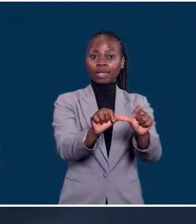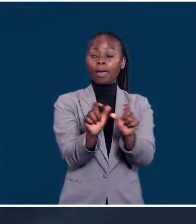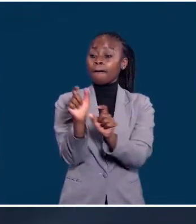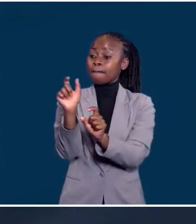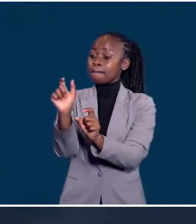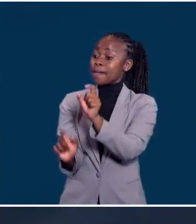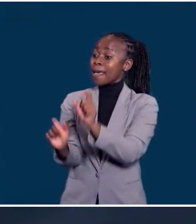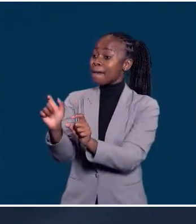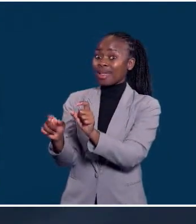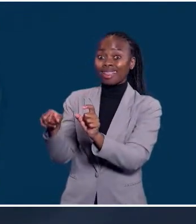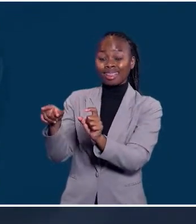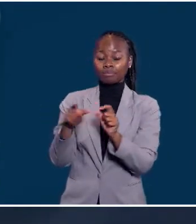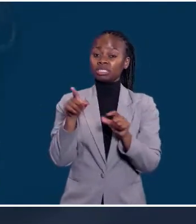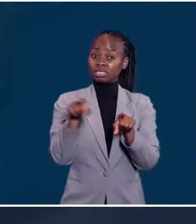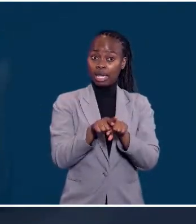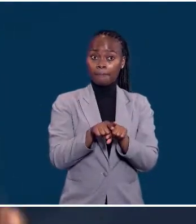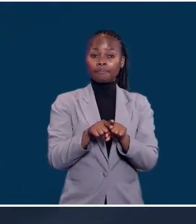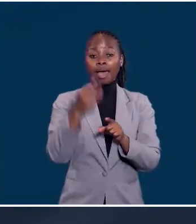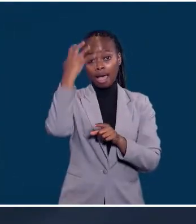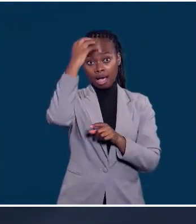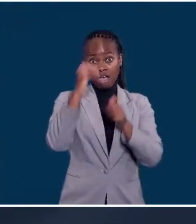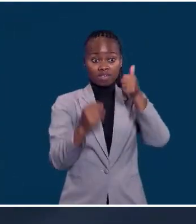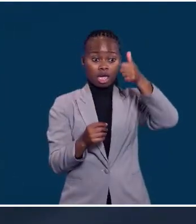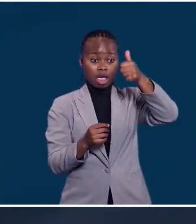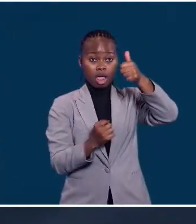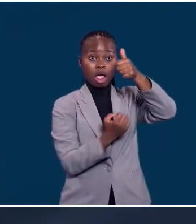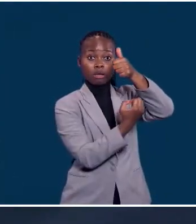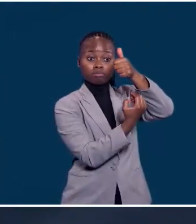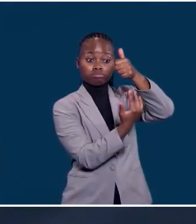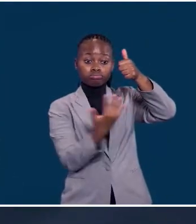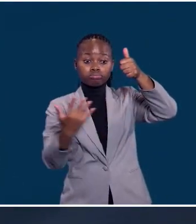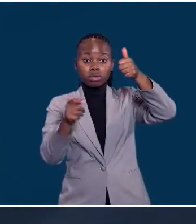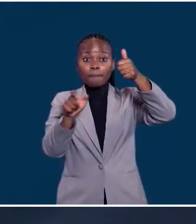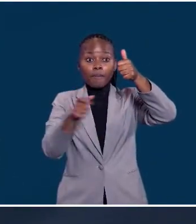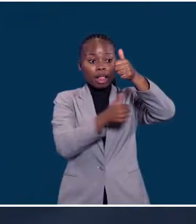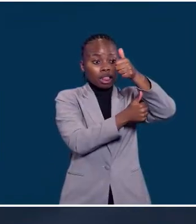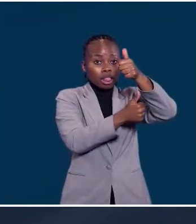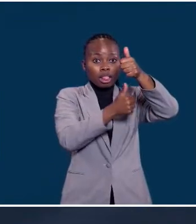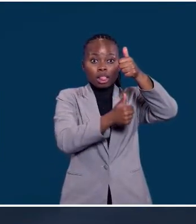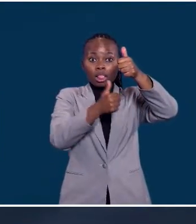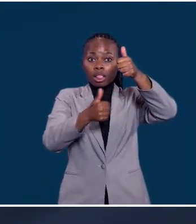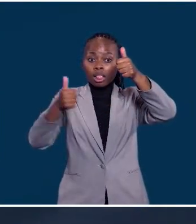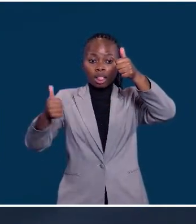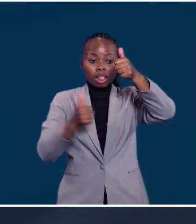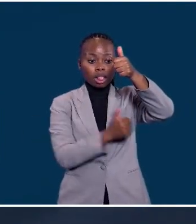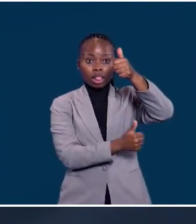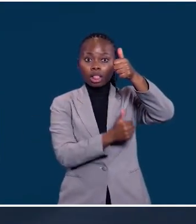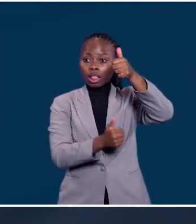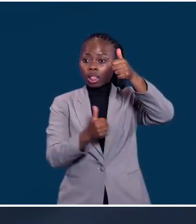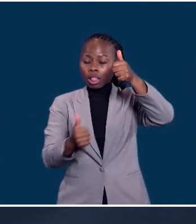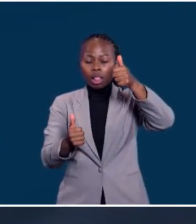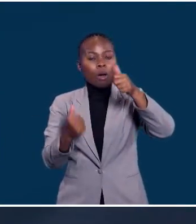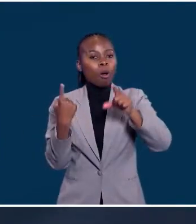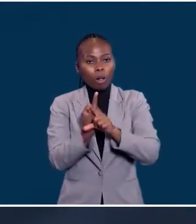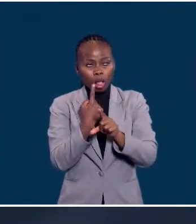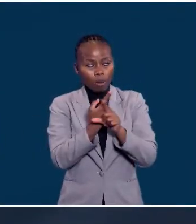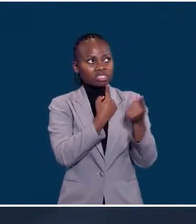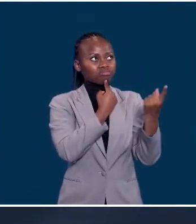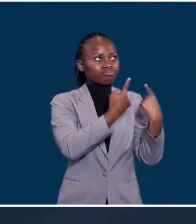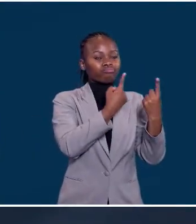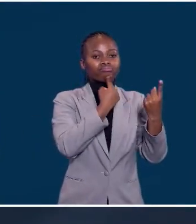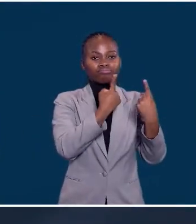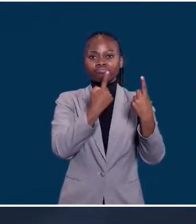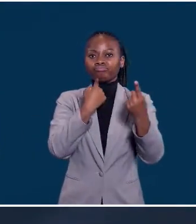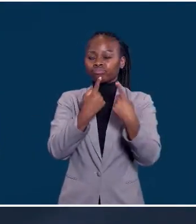beneath the governors interact and they speak to their counterparts throughout the year,